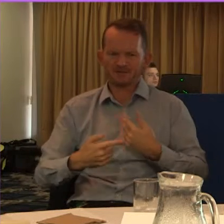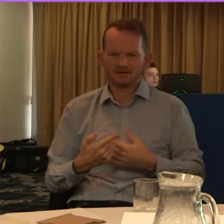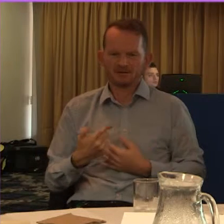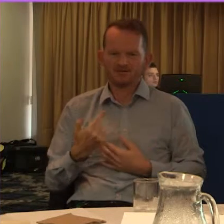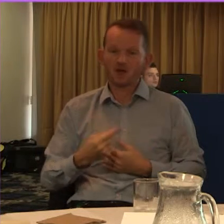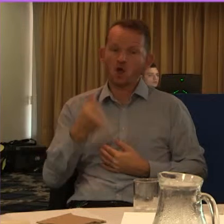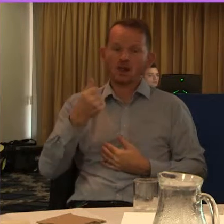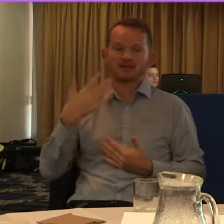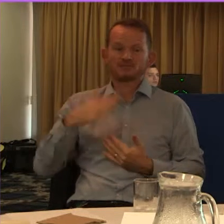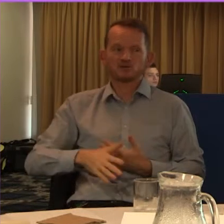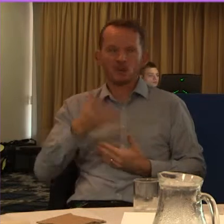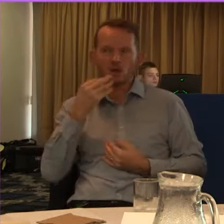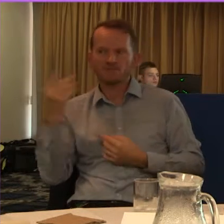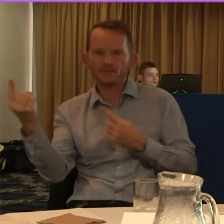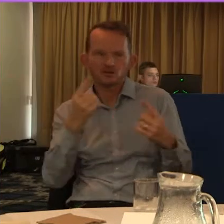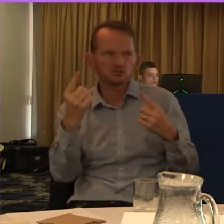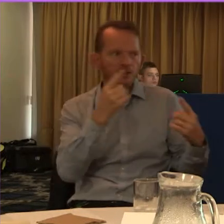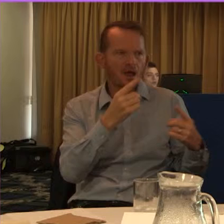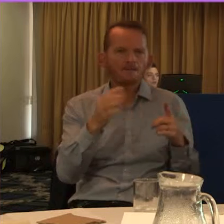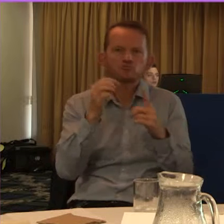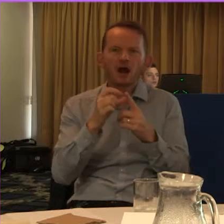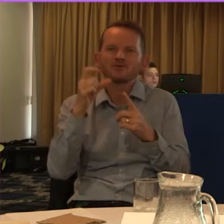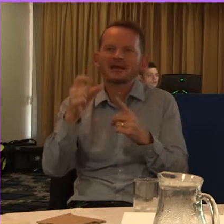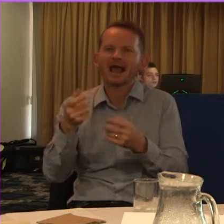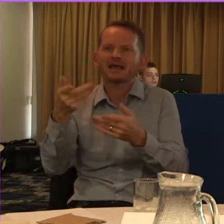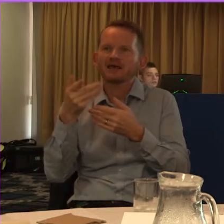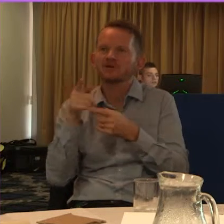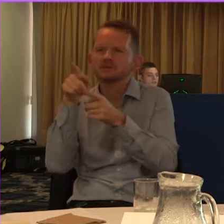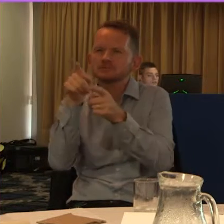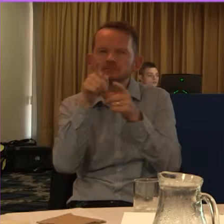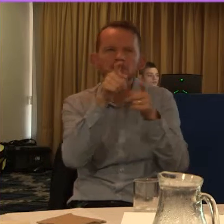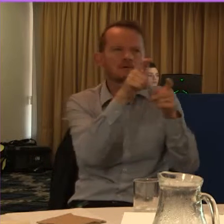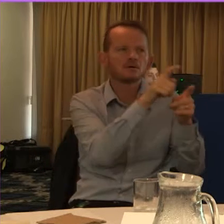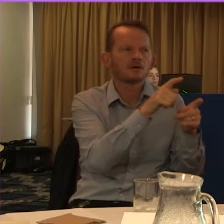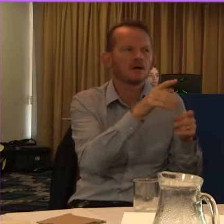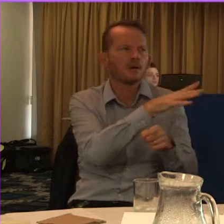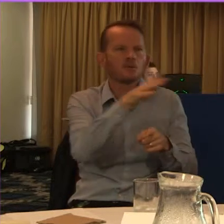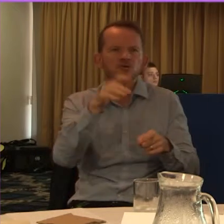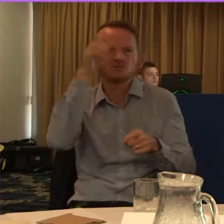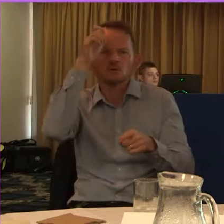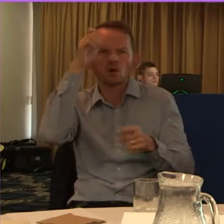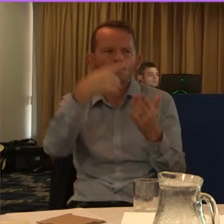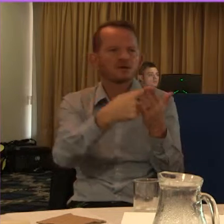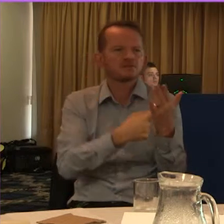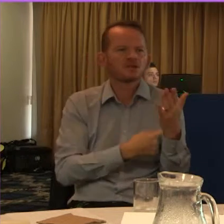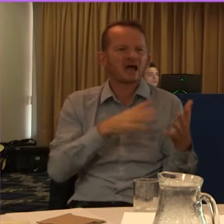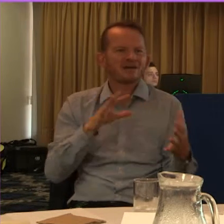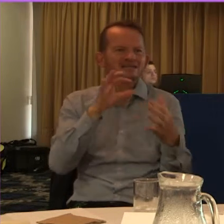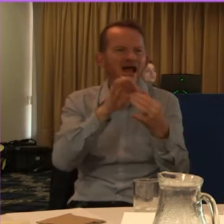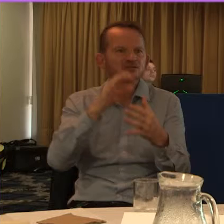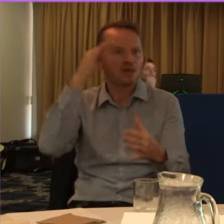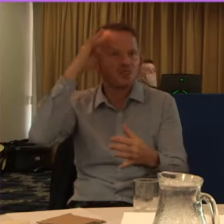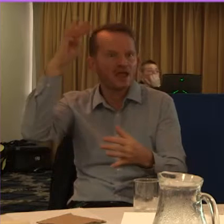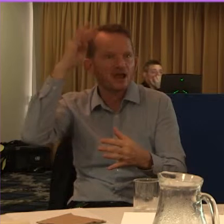earliest experiences, we learn from the people around us, who are our primary caregivers. Most of you will be familiar with the principles of